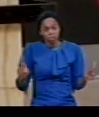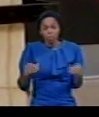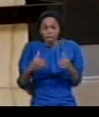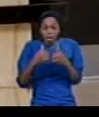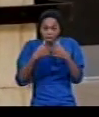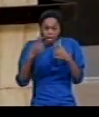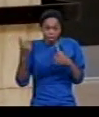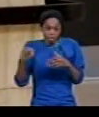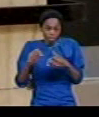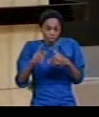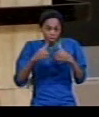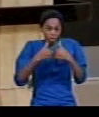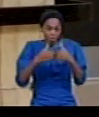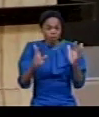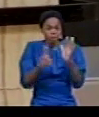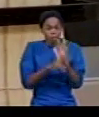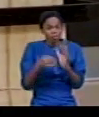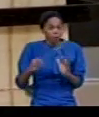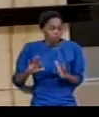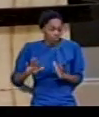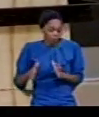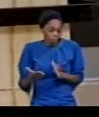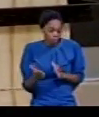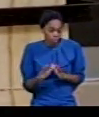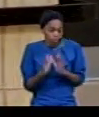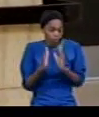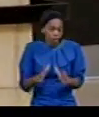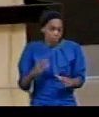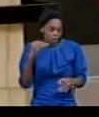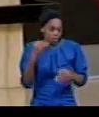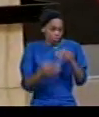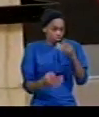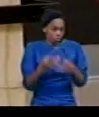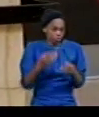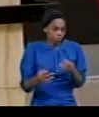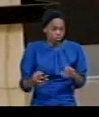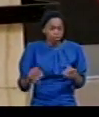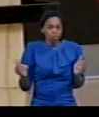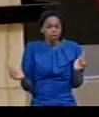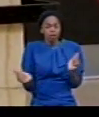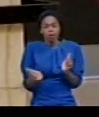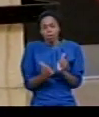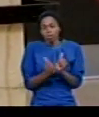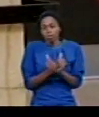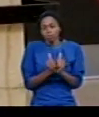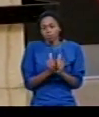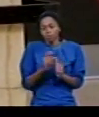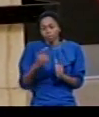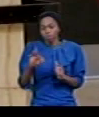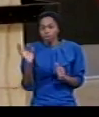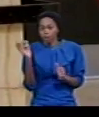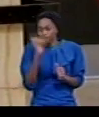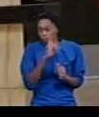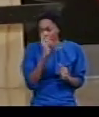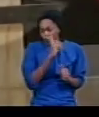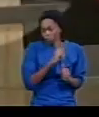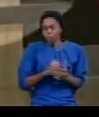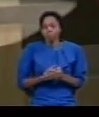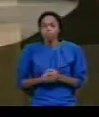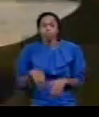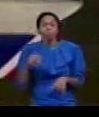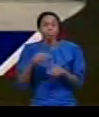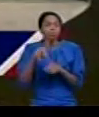lostness of compromisers judged for their falsehood. Point number three, our life